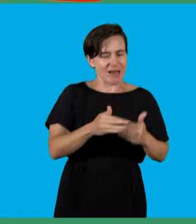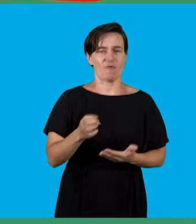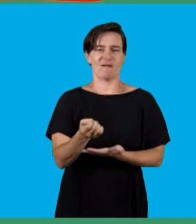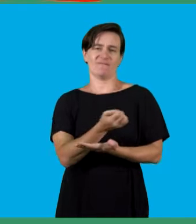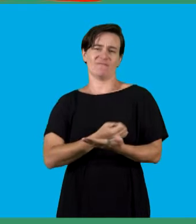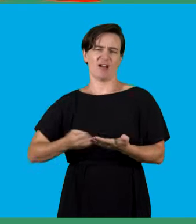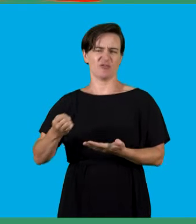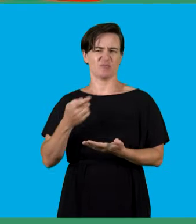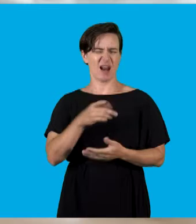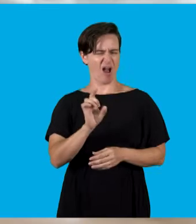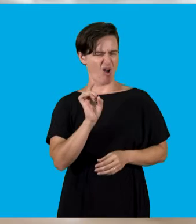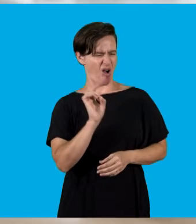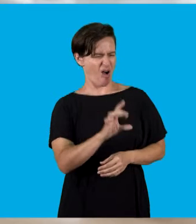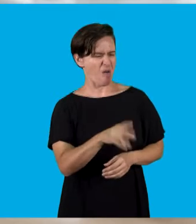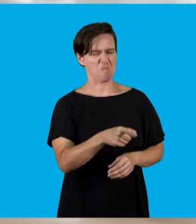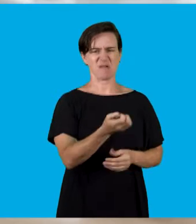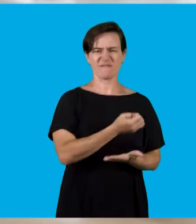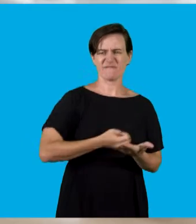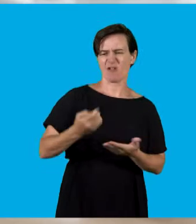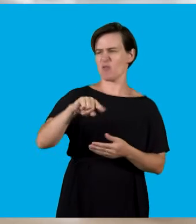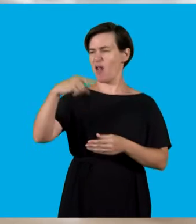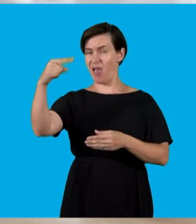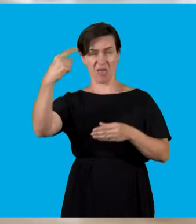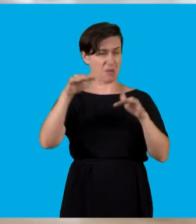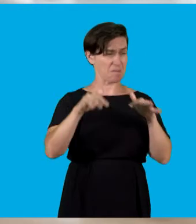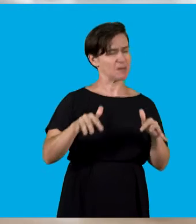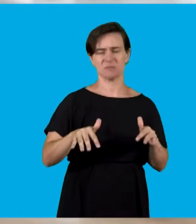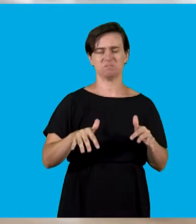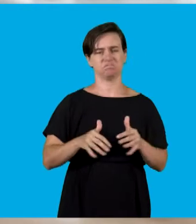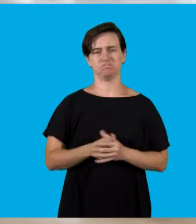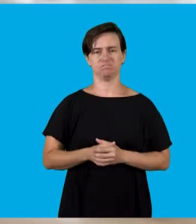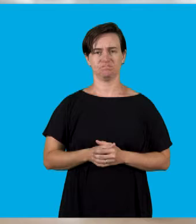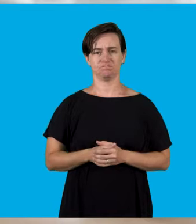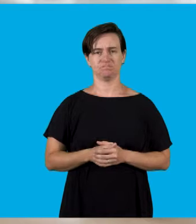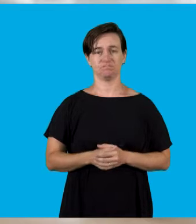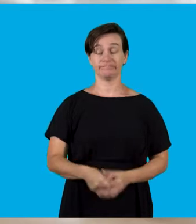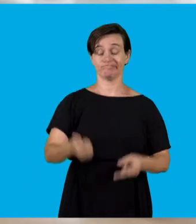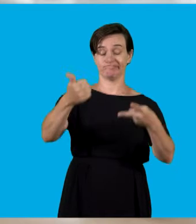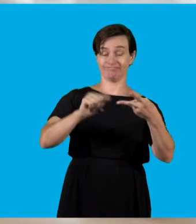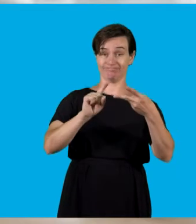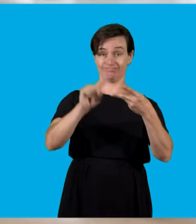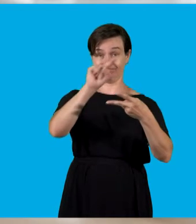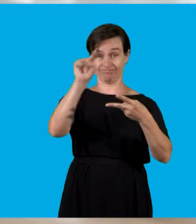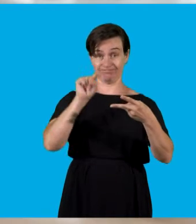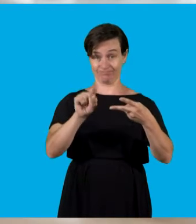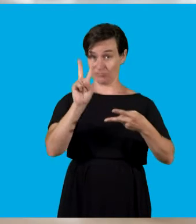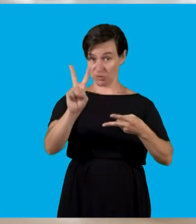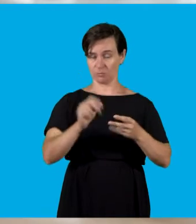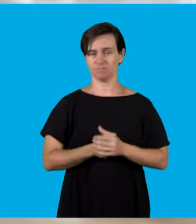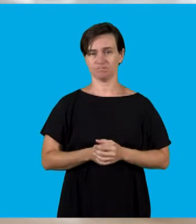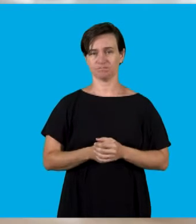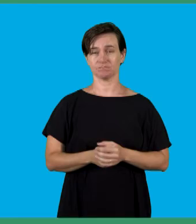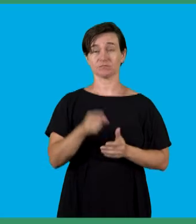harming the environment, not harming even other people as well. Question number 2, it says, give